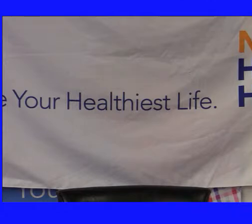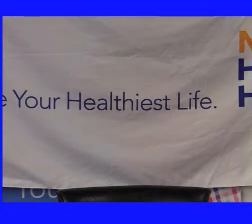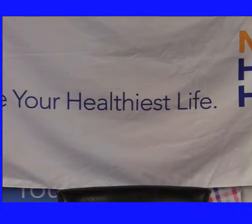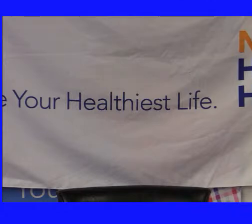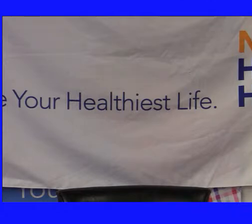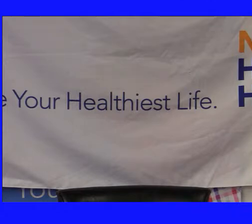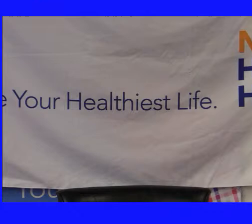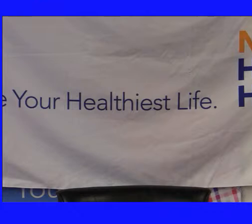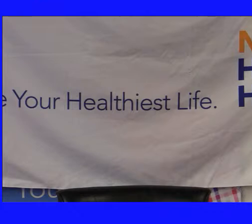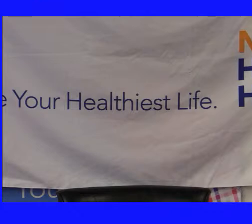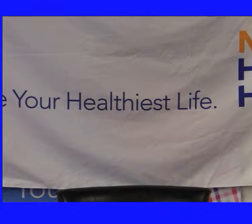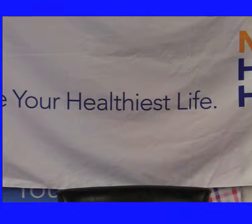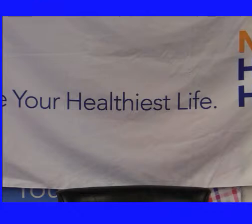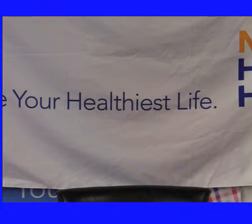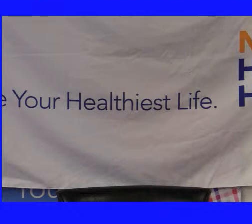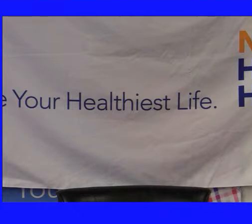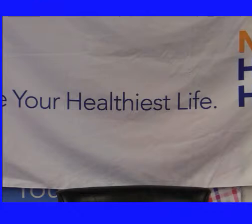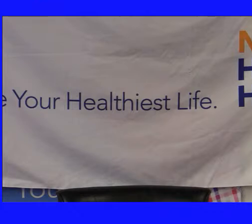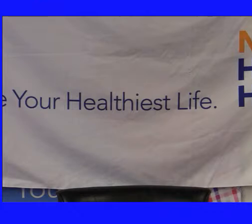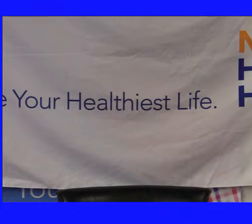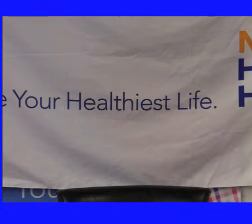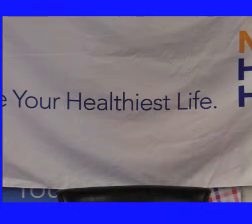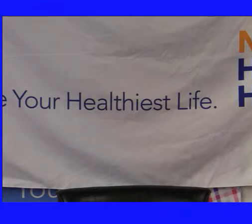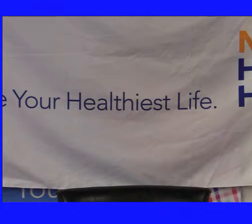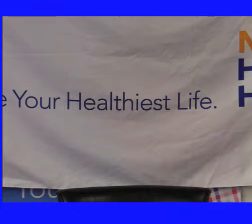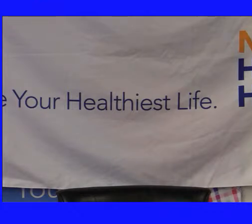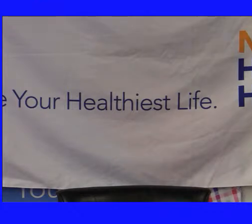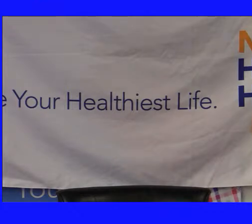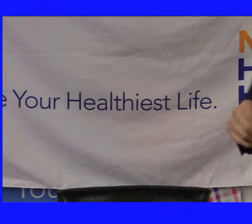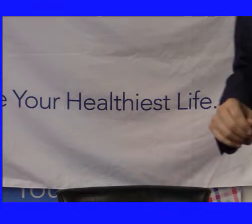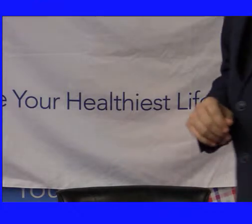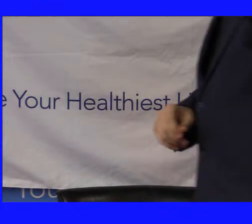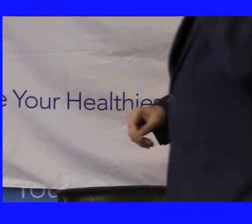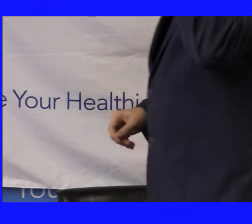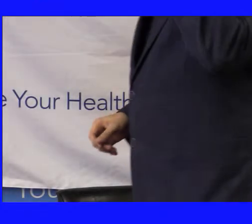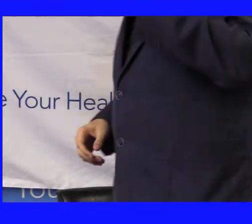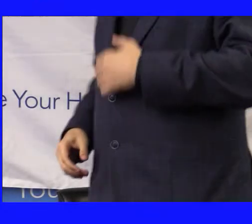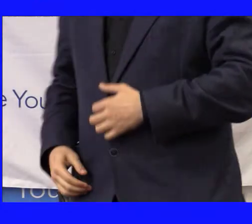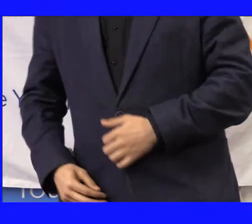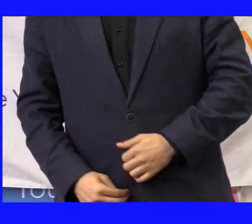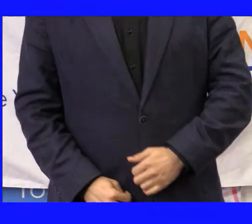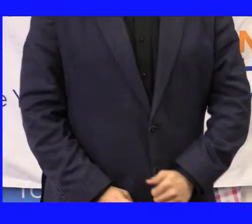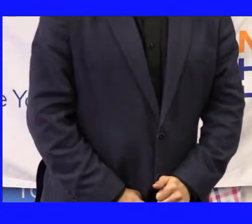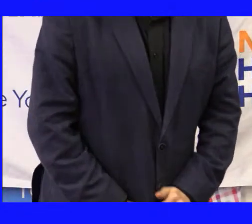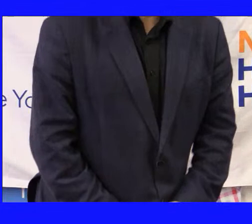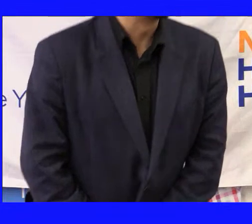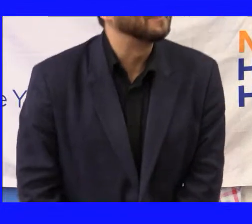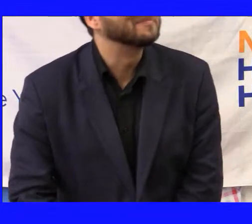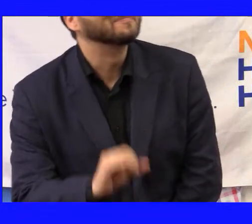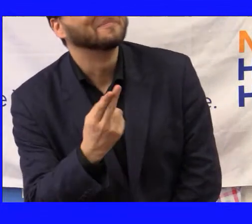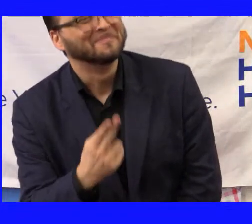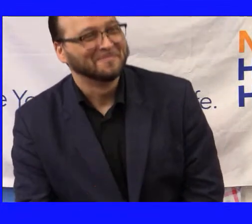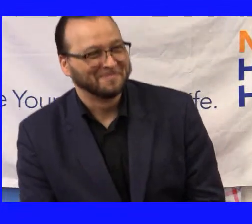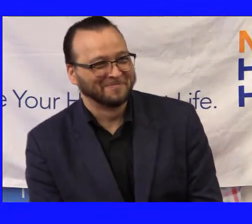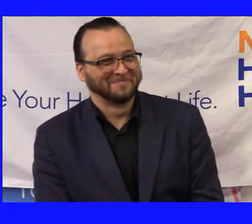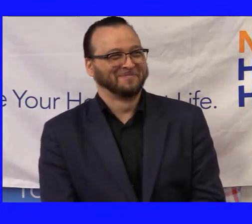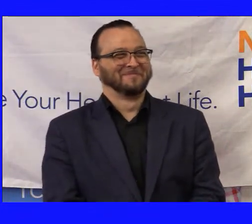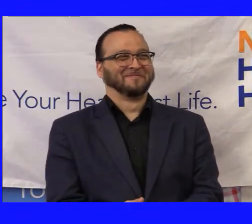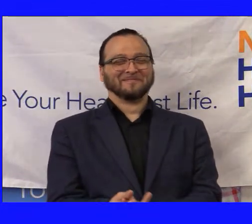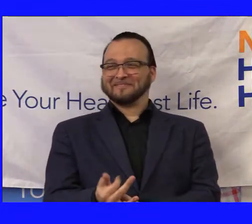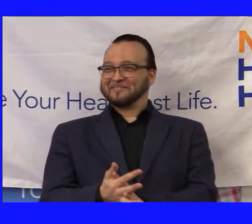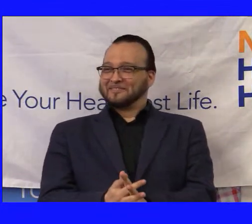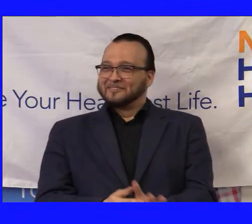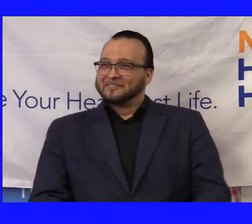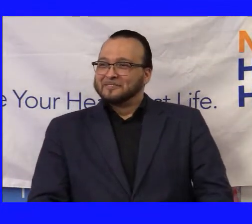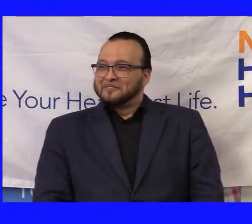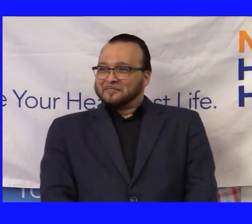Yes, we are connected. I am just trying to square with the court reporter. I do not want to have a similar incident,